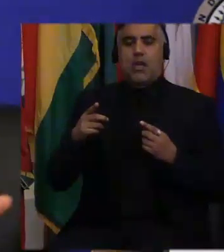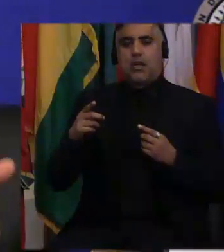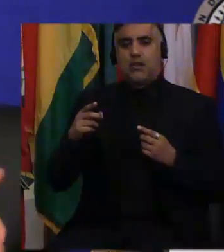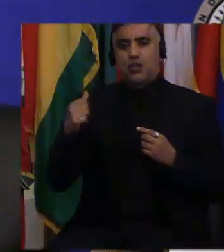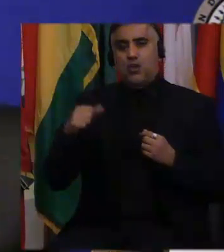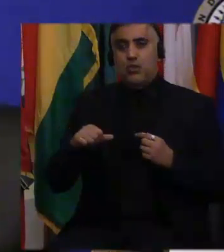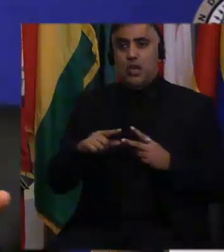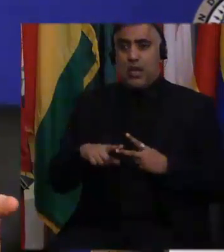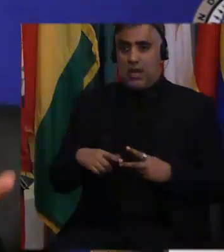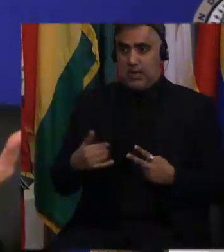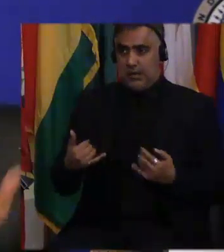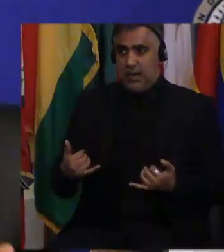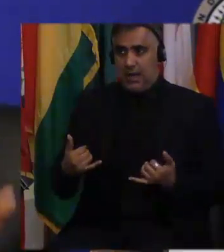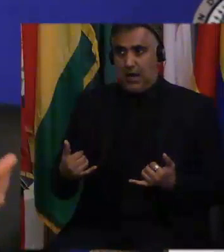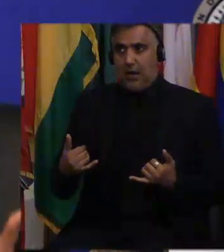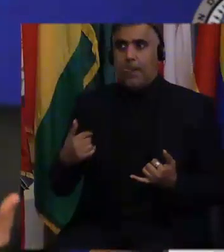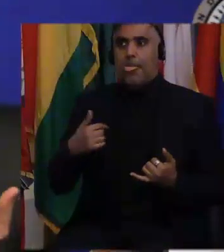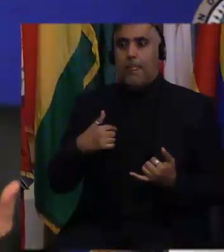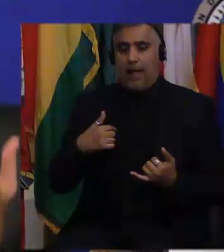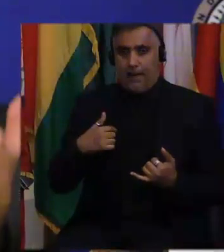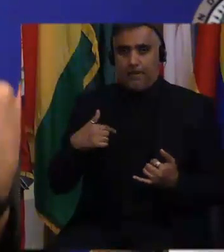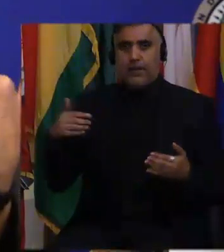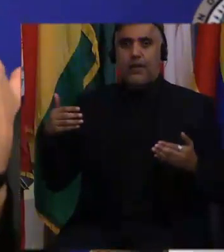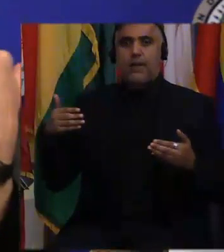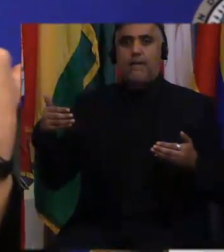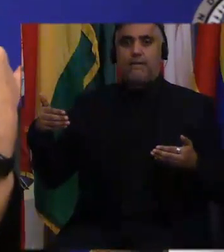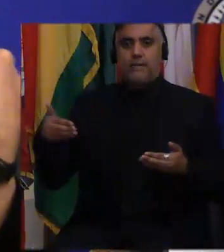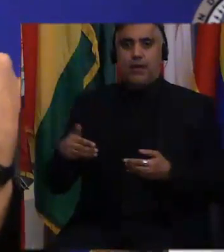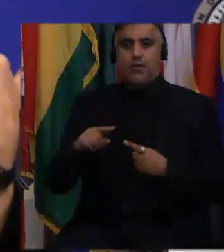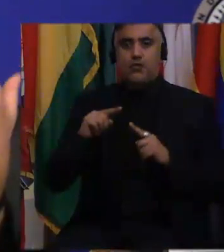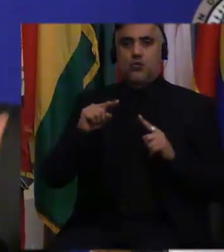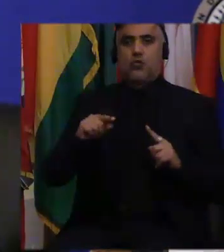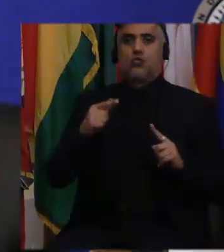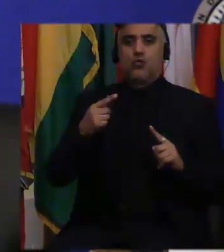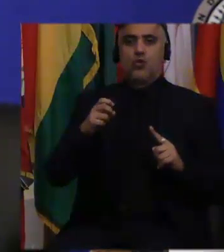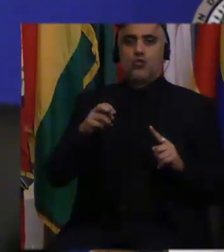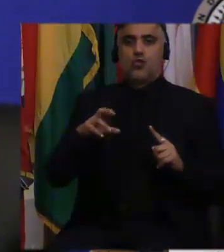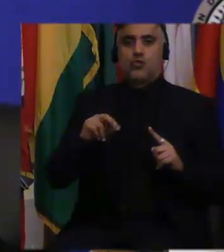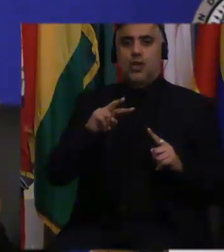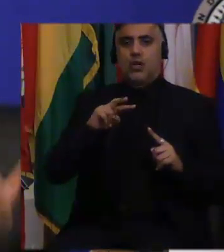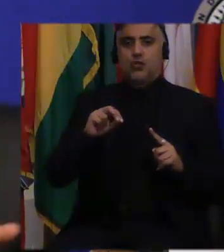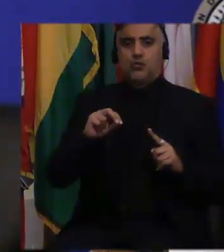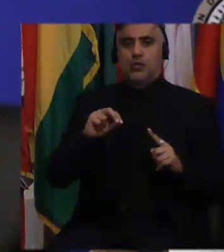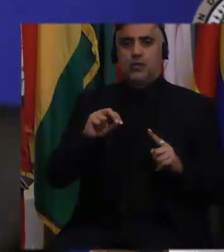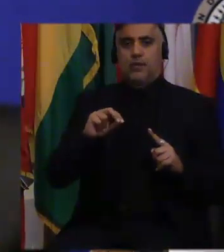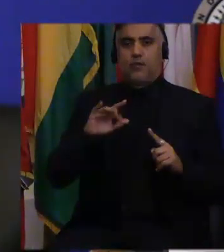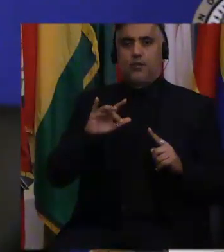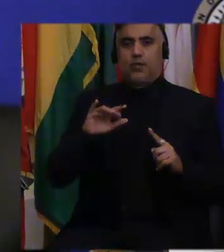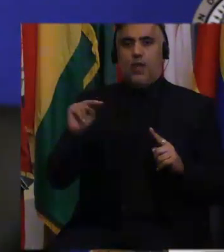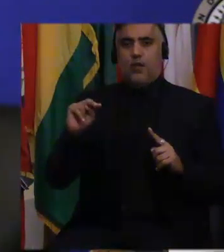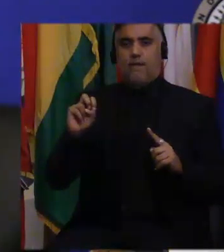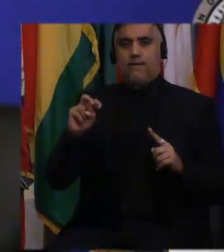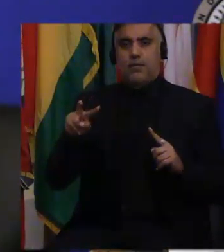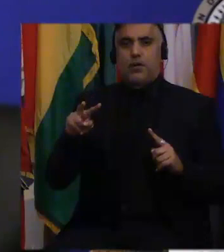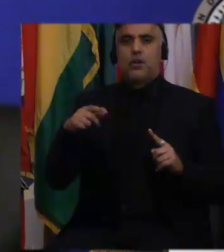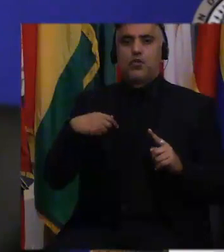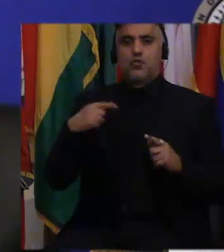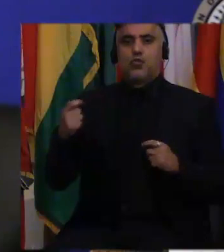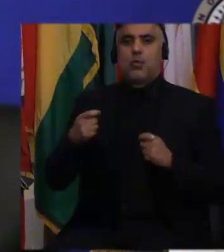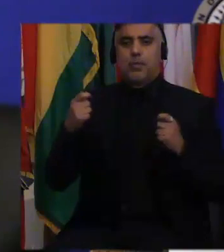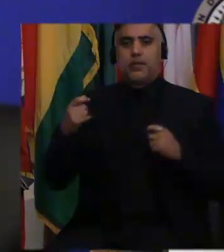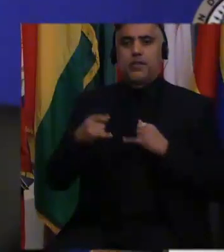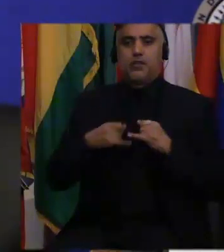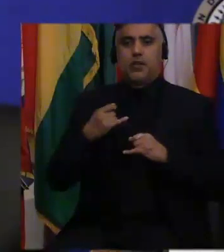else. And now I have been invited to go to Georgia on 25th November in order to commemorate